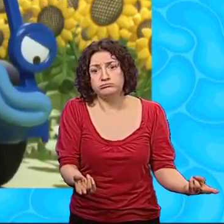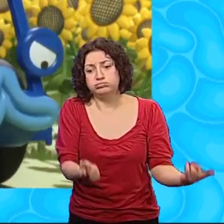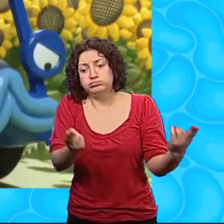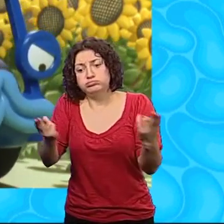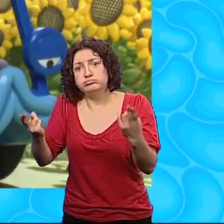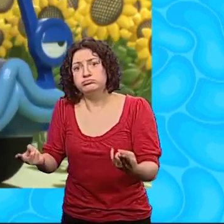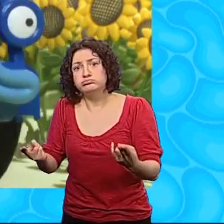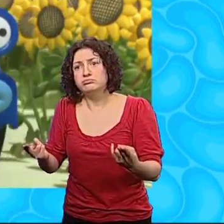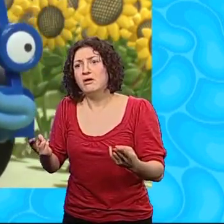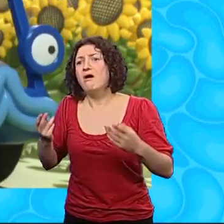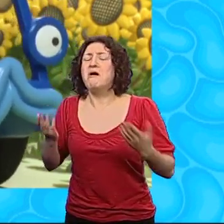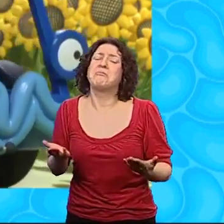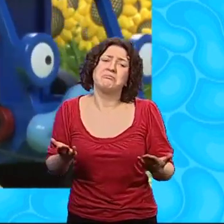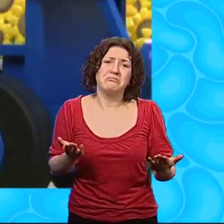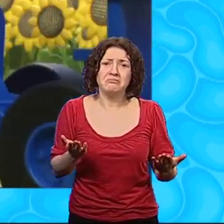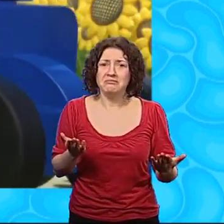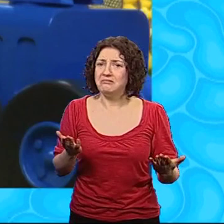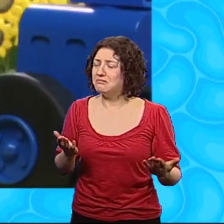no. Coming, Wendy.